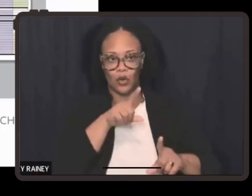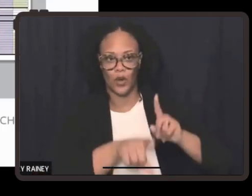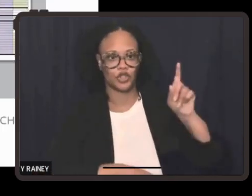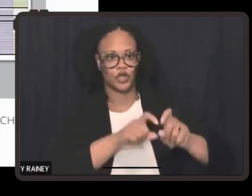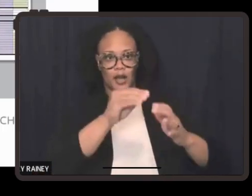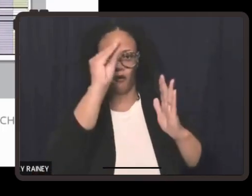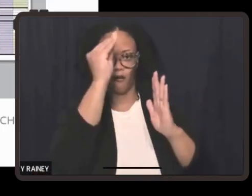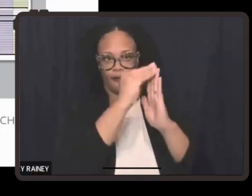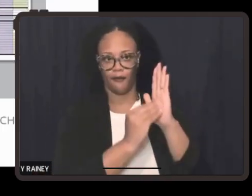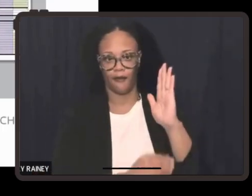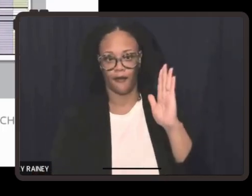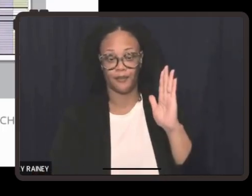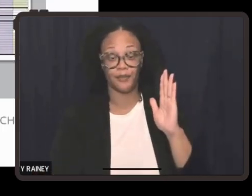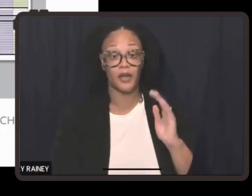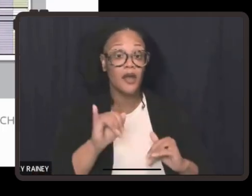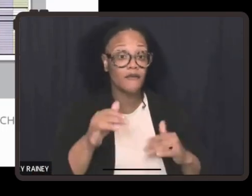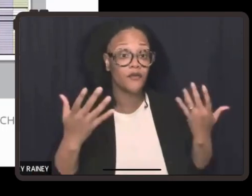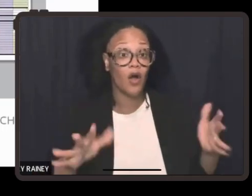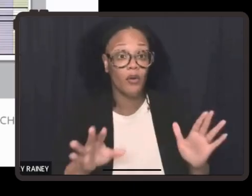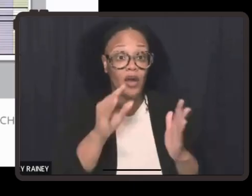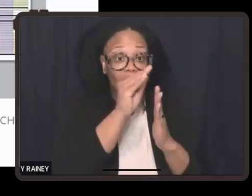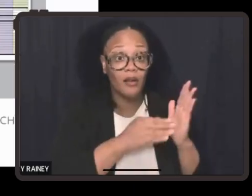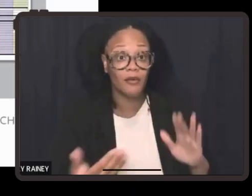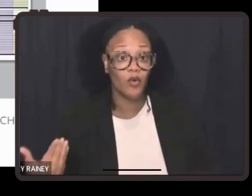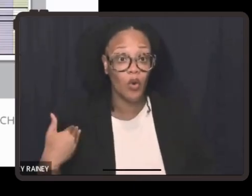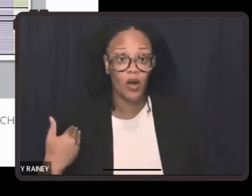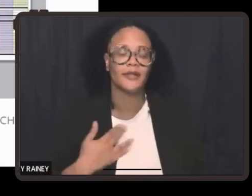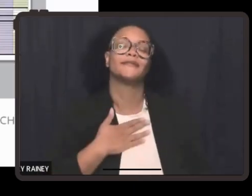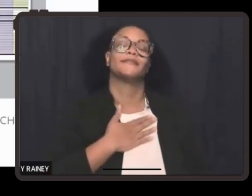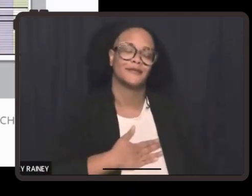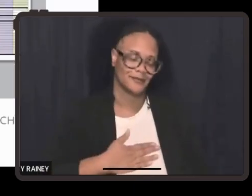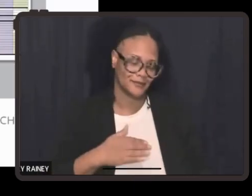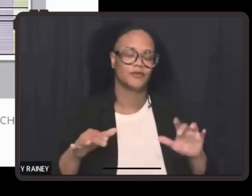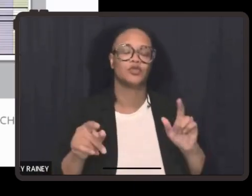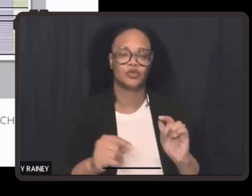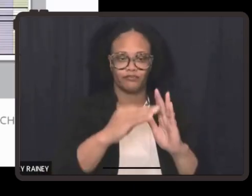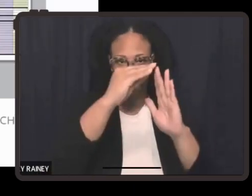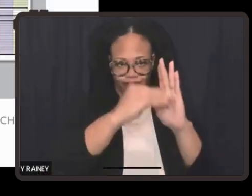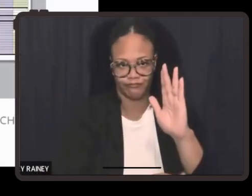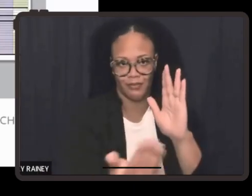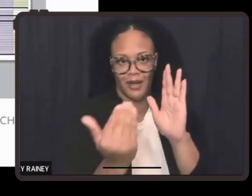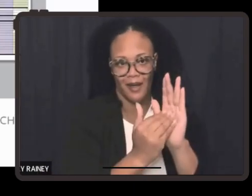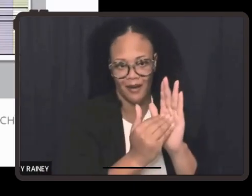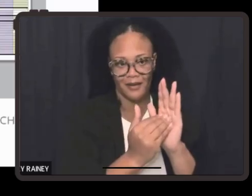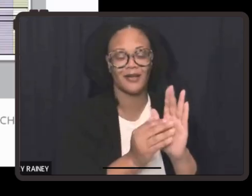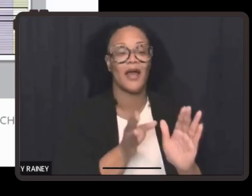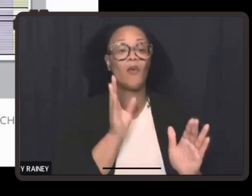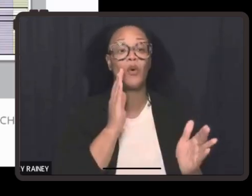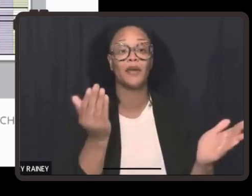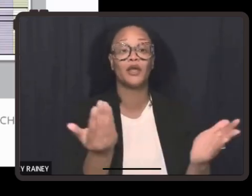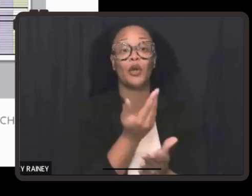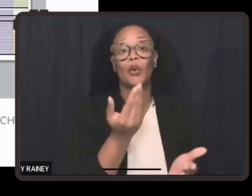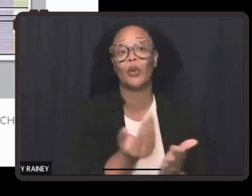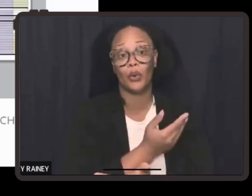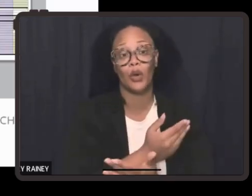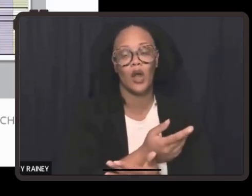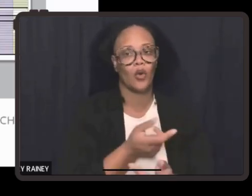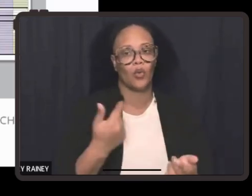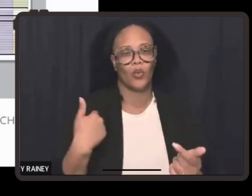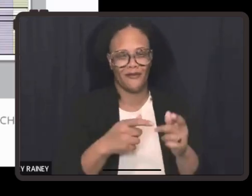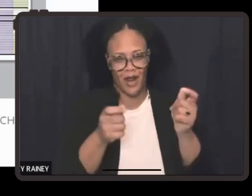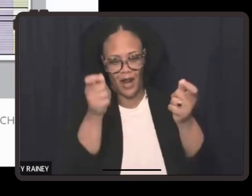before, do it again, because it's going to be new, and we've taken away lots of questions we didn't. We've got a